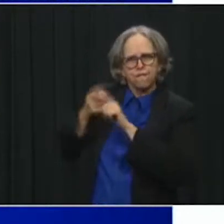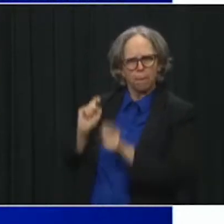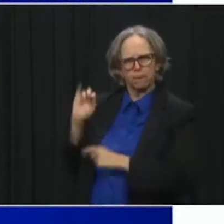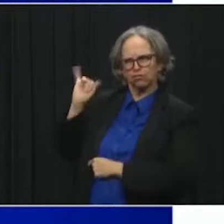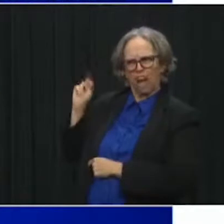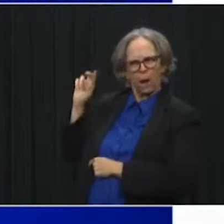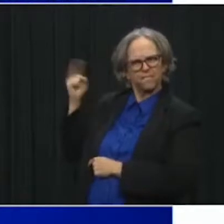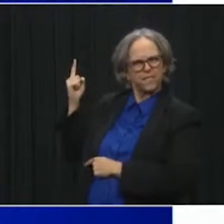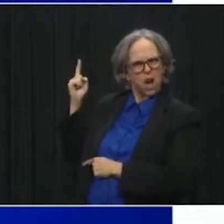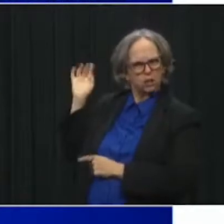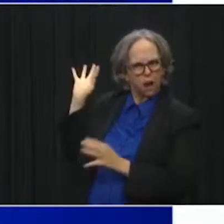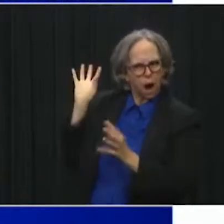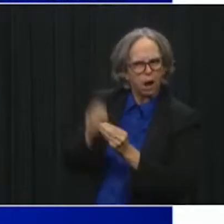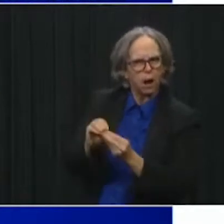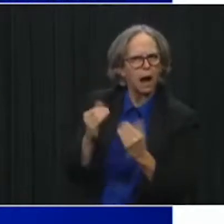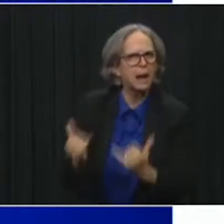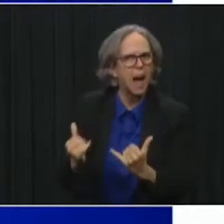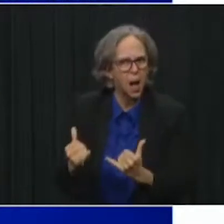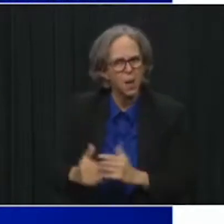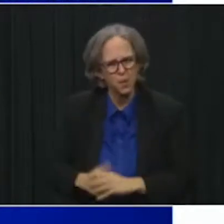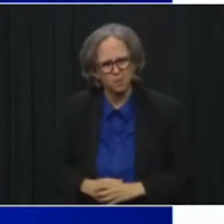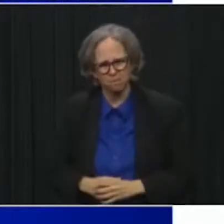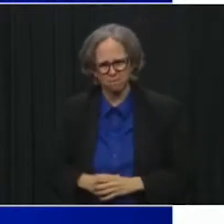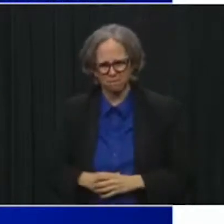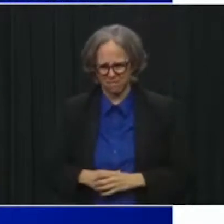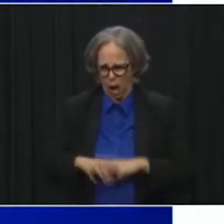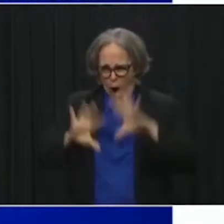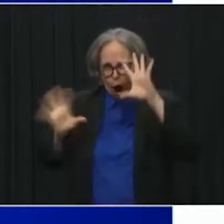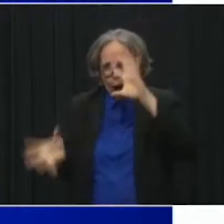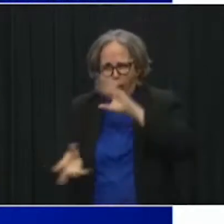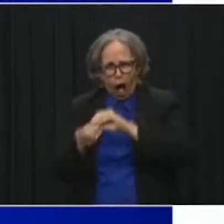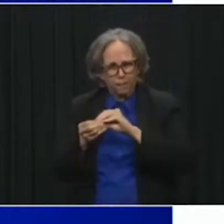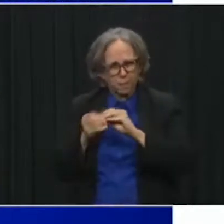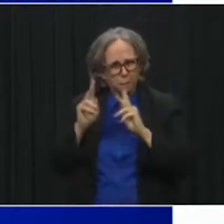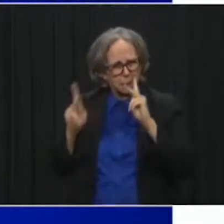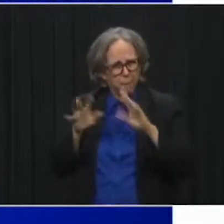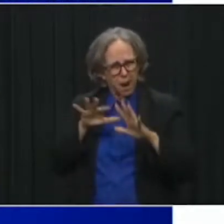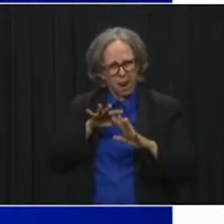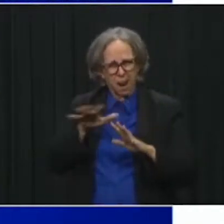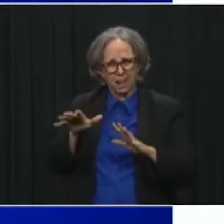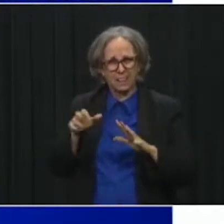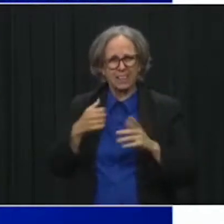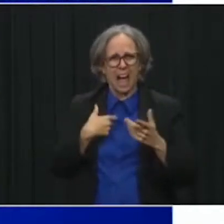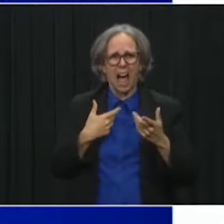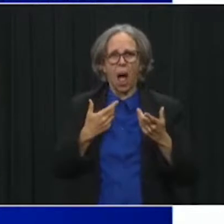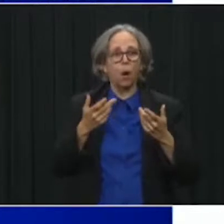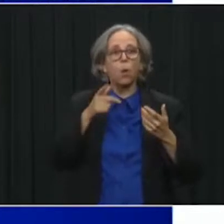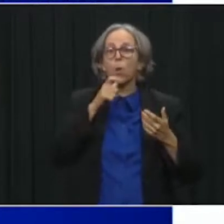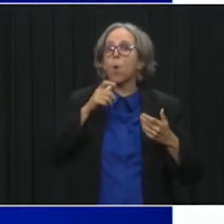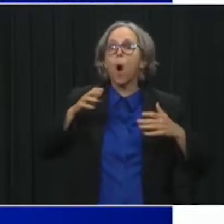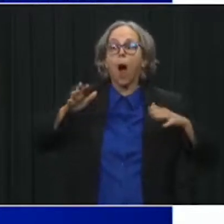Of that group of people, those who were not vaccinated constitute